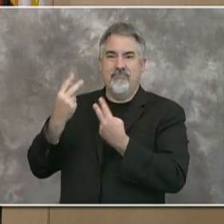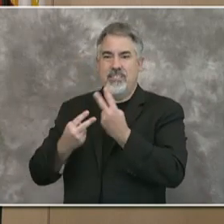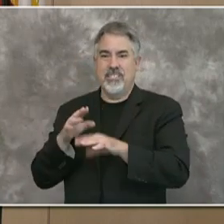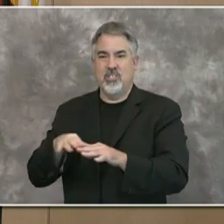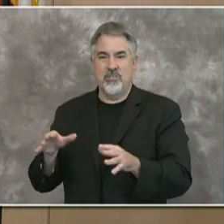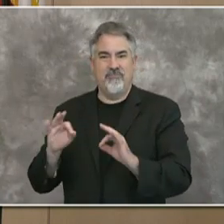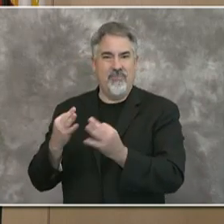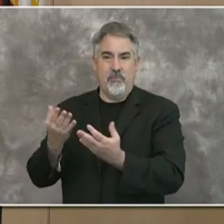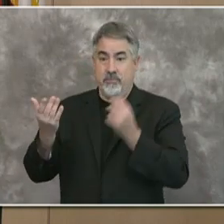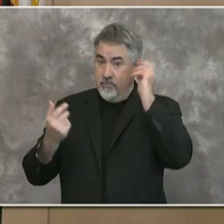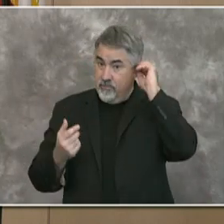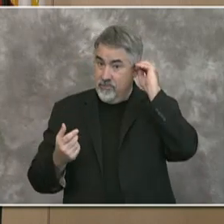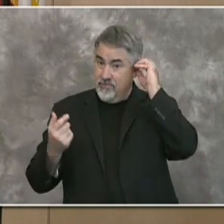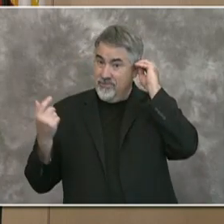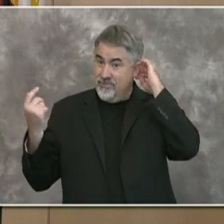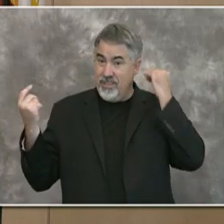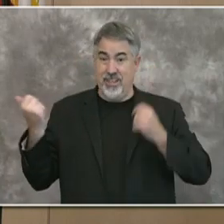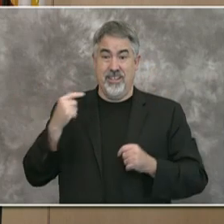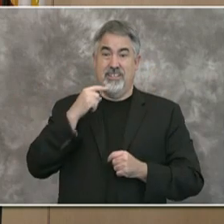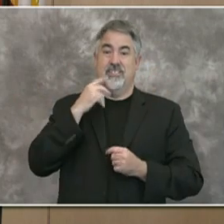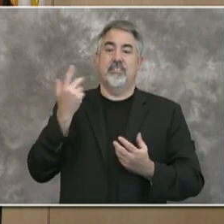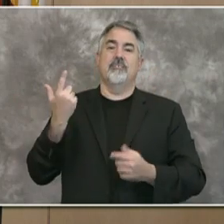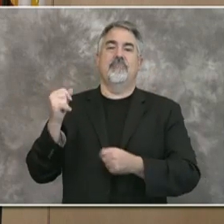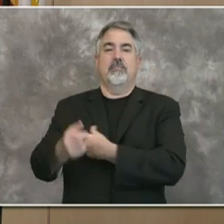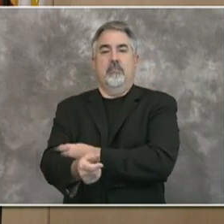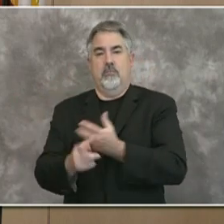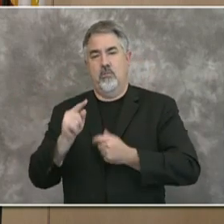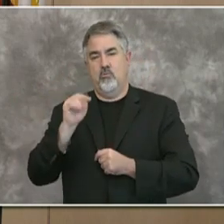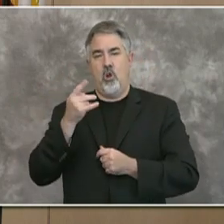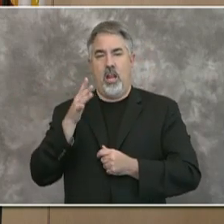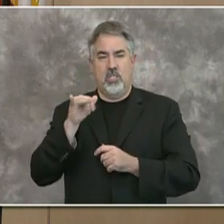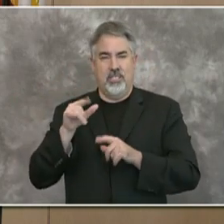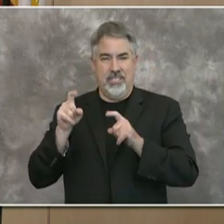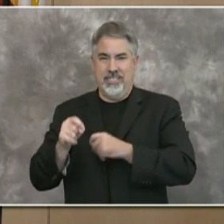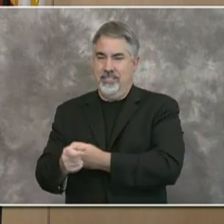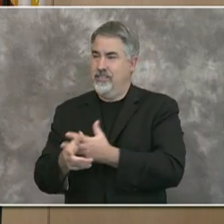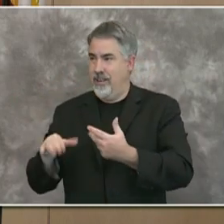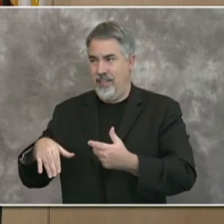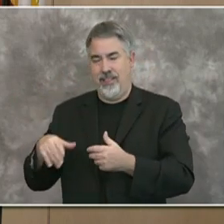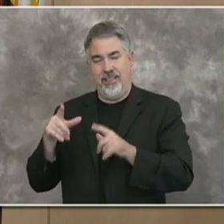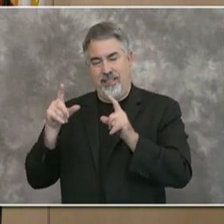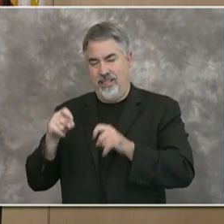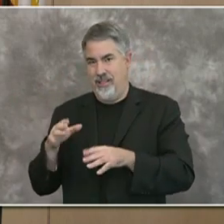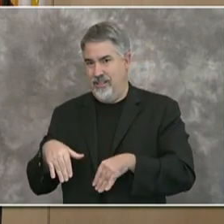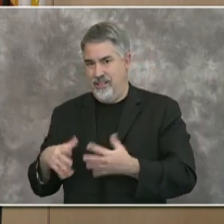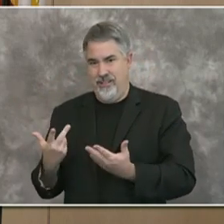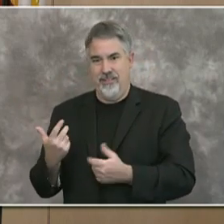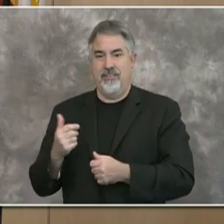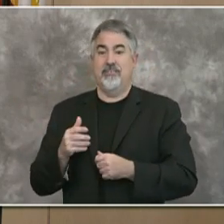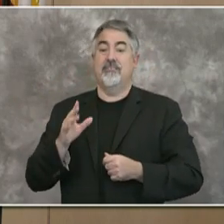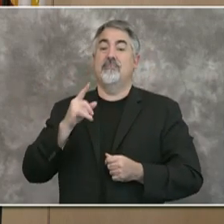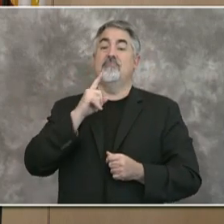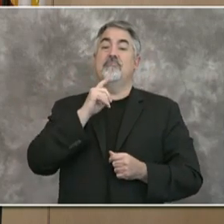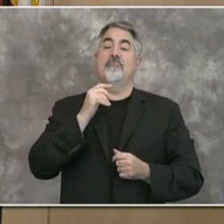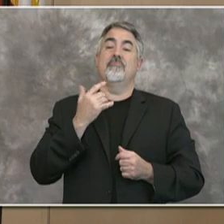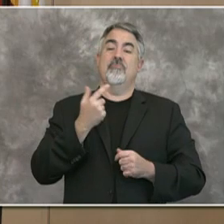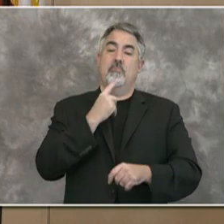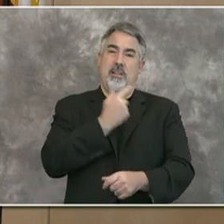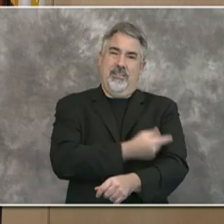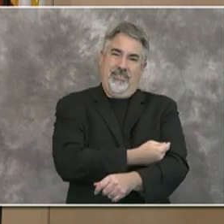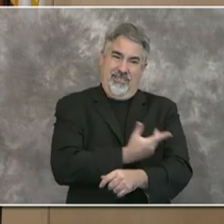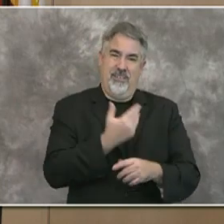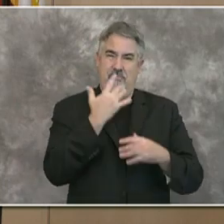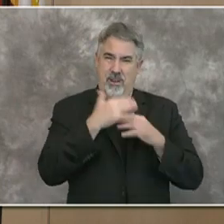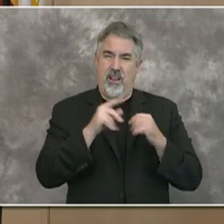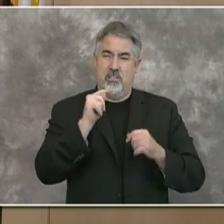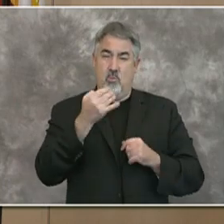use serology, and that example would best probably be utilized with serology testing.